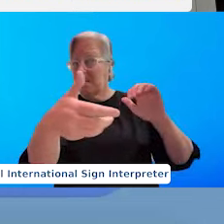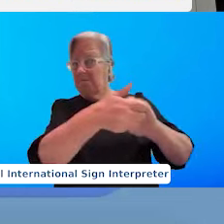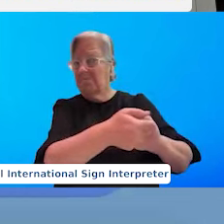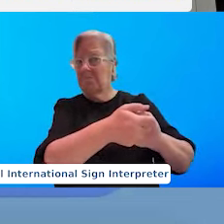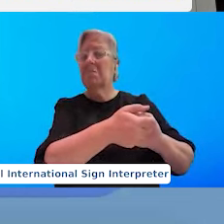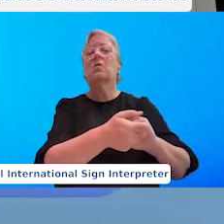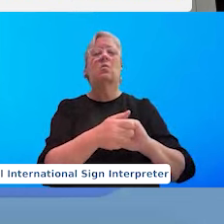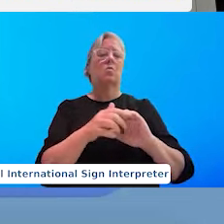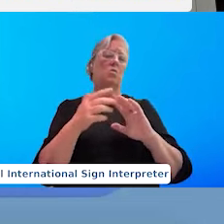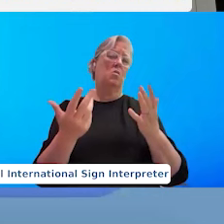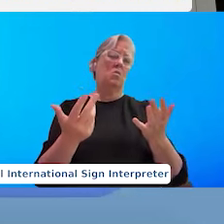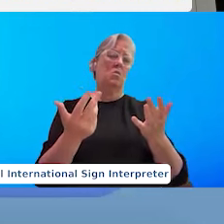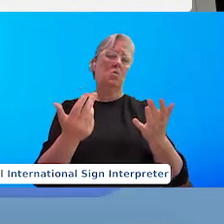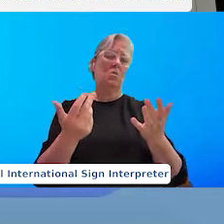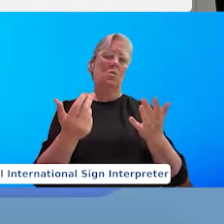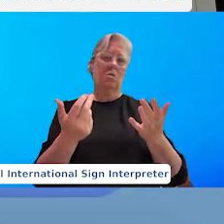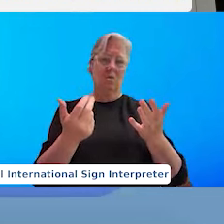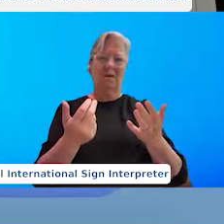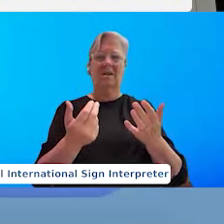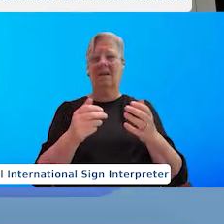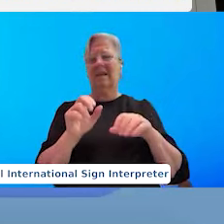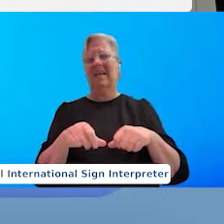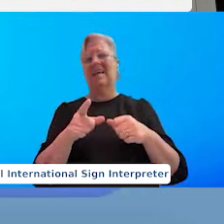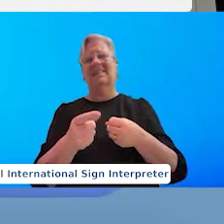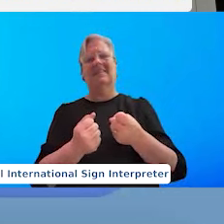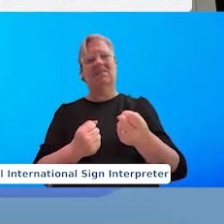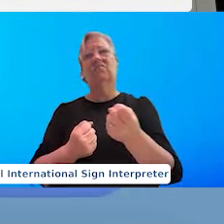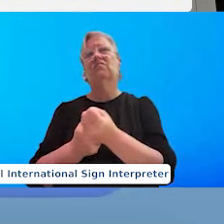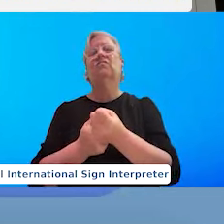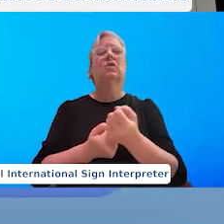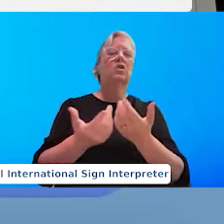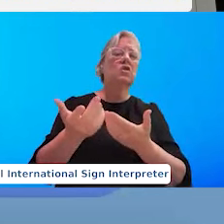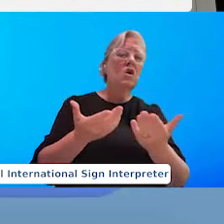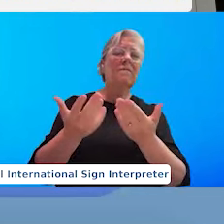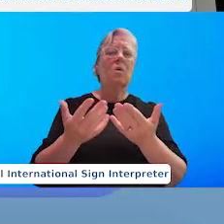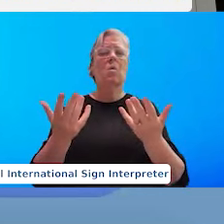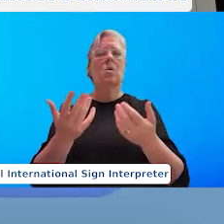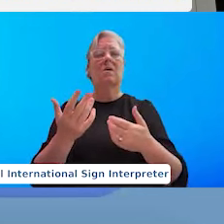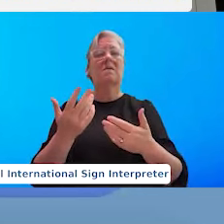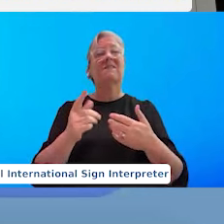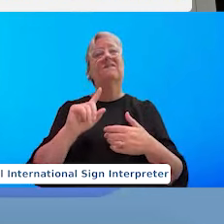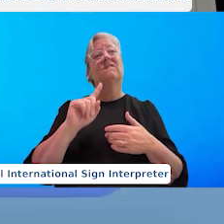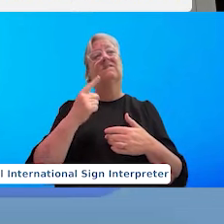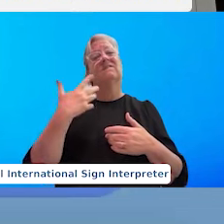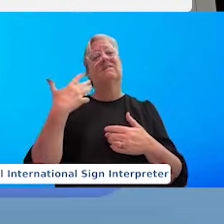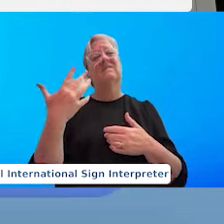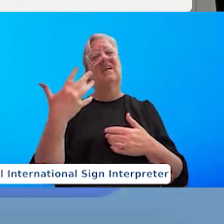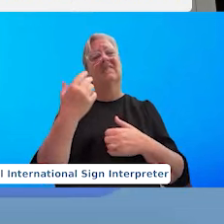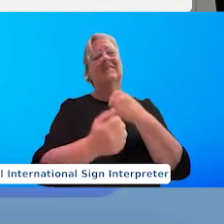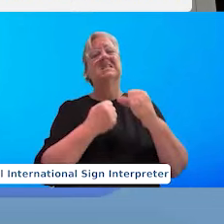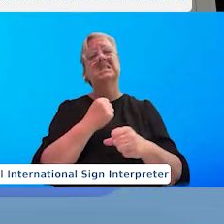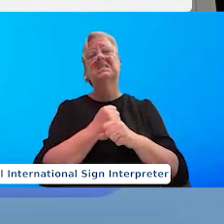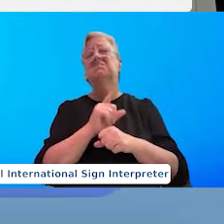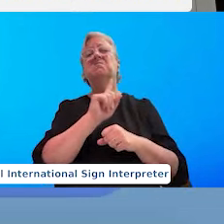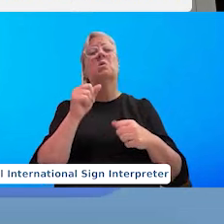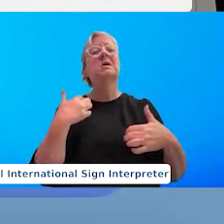the money, they can pay the money to have the projects with the OPD, organization of person with disabilities,